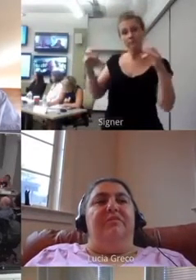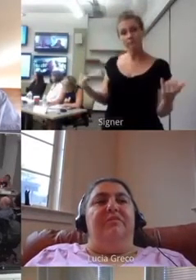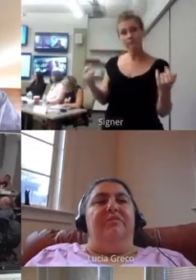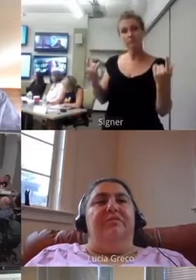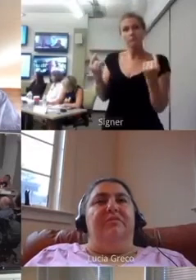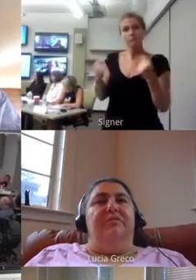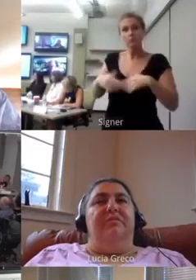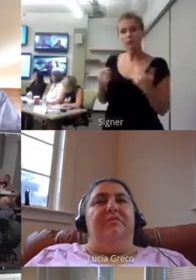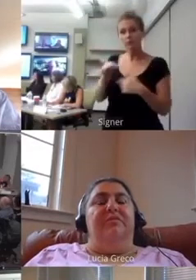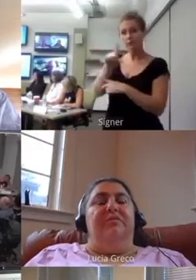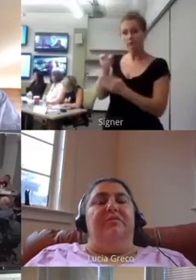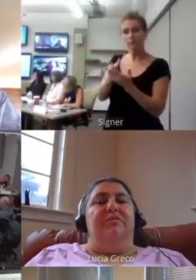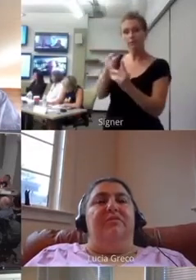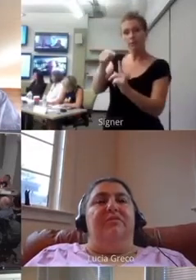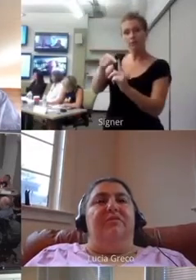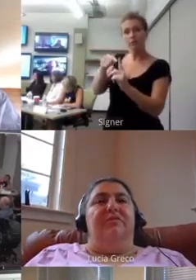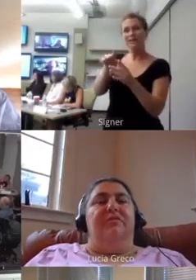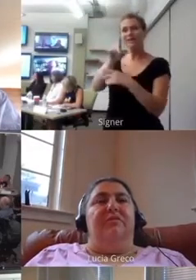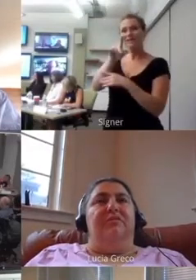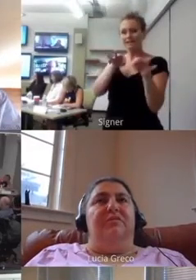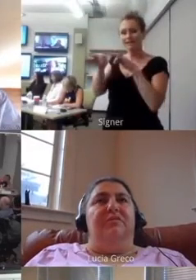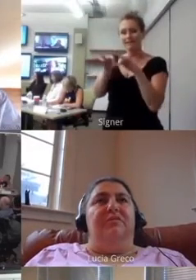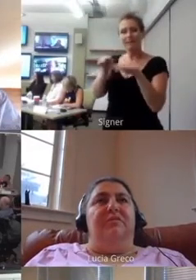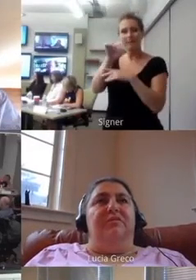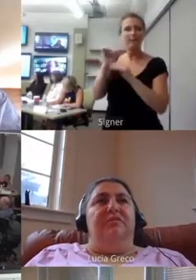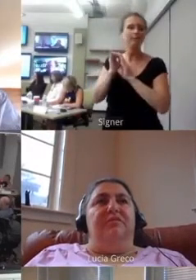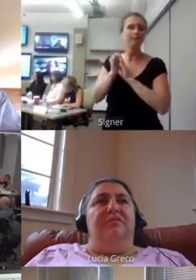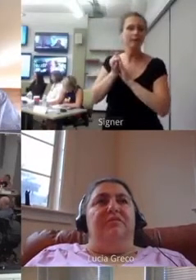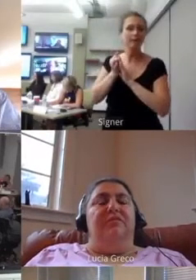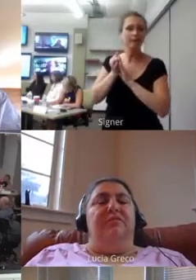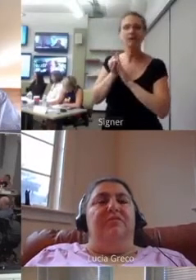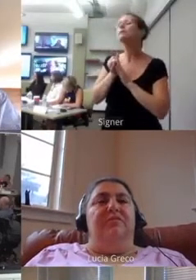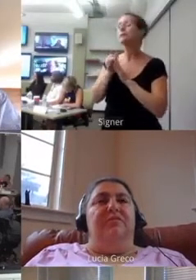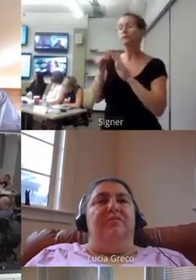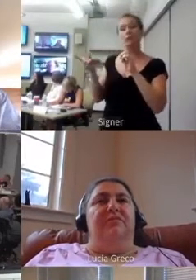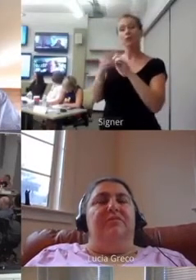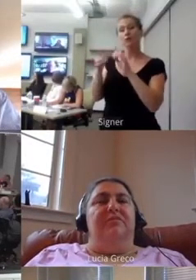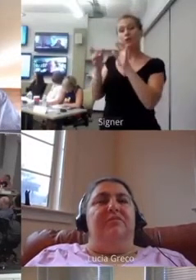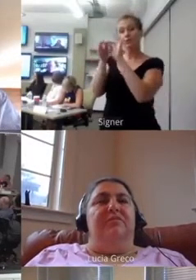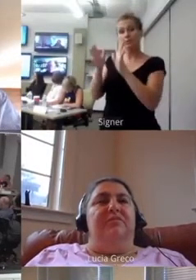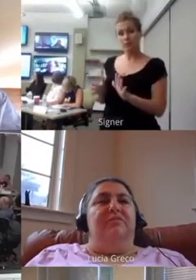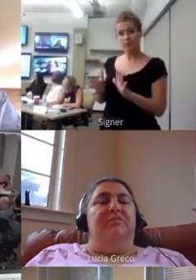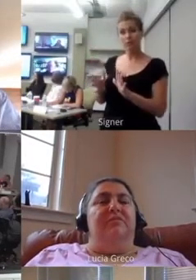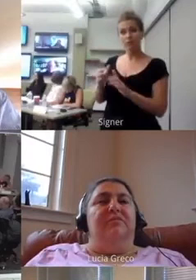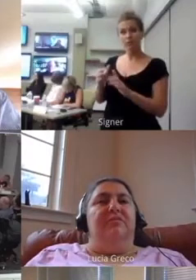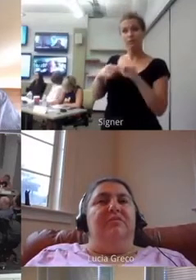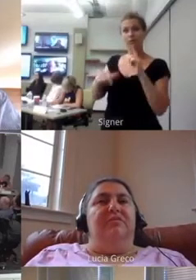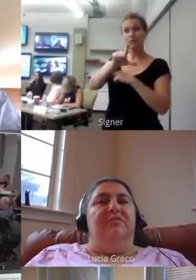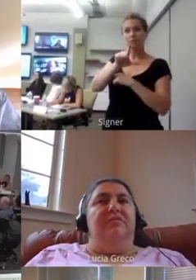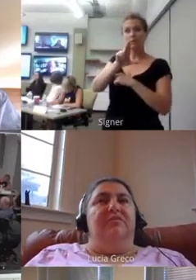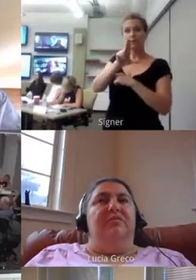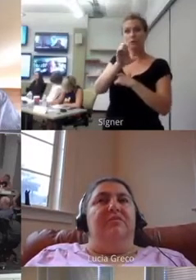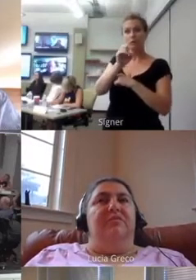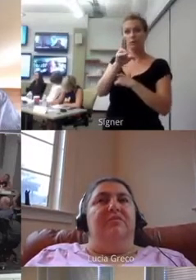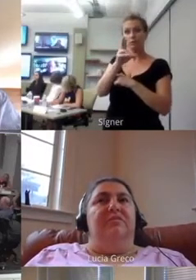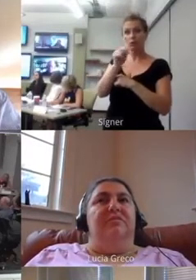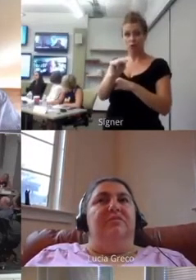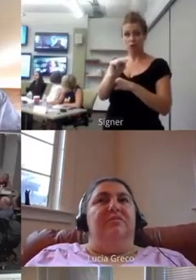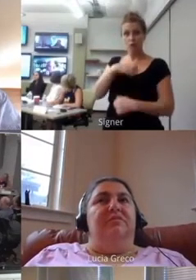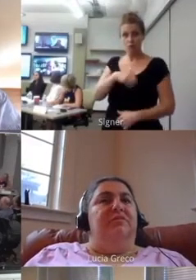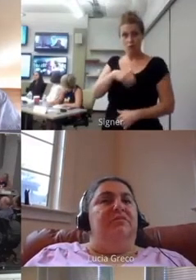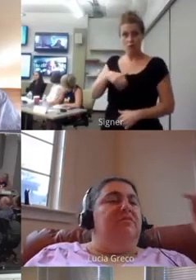how we define disability. Our first speaker available to us from Lucerne, Switzerland, is Professor